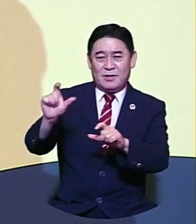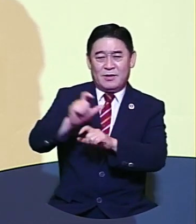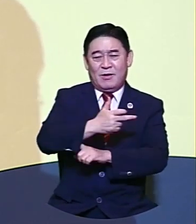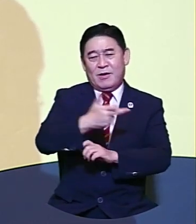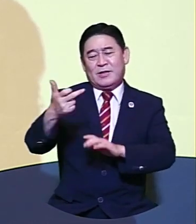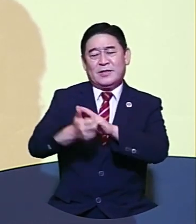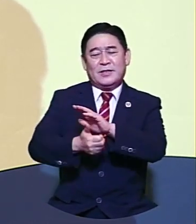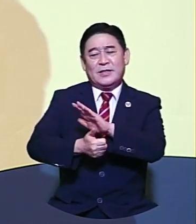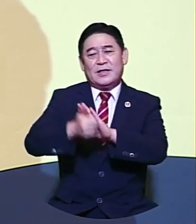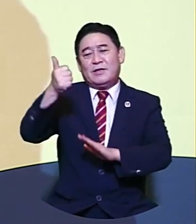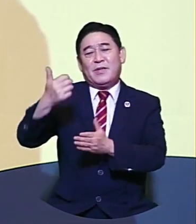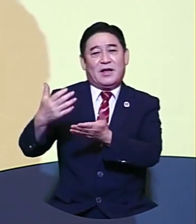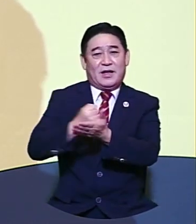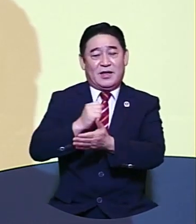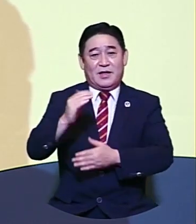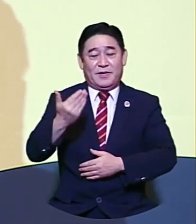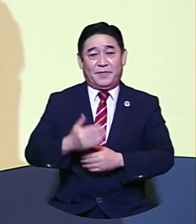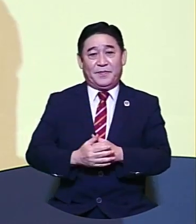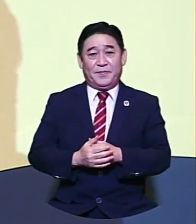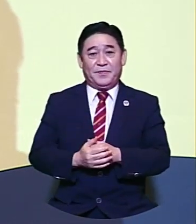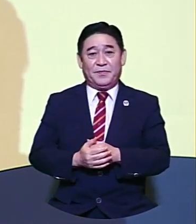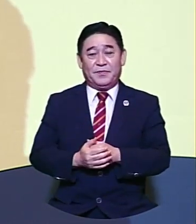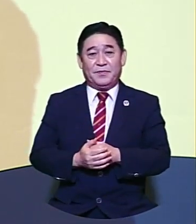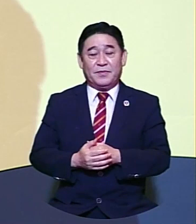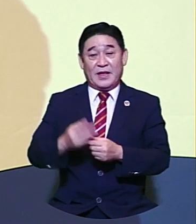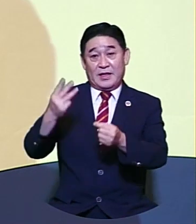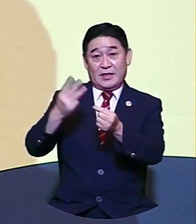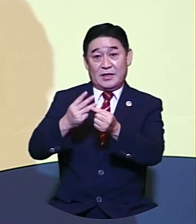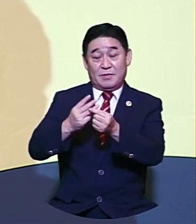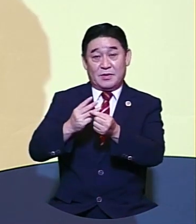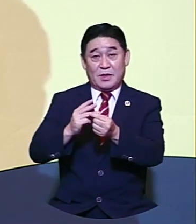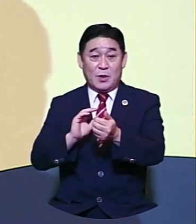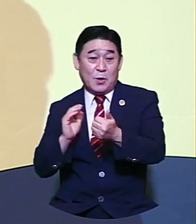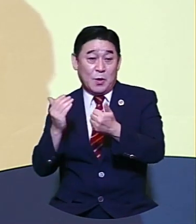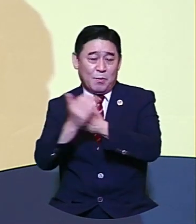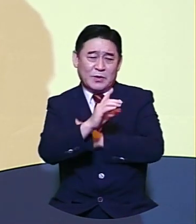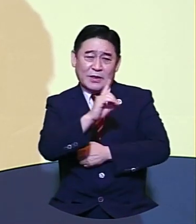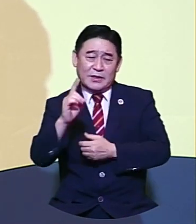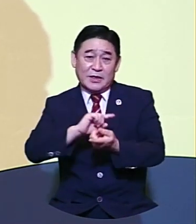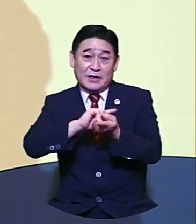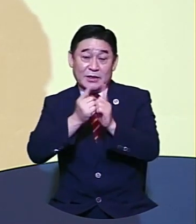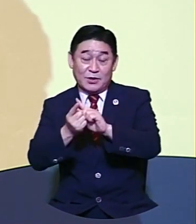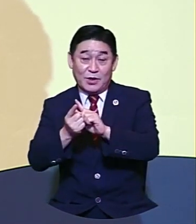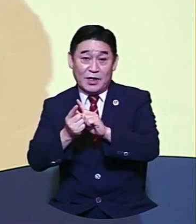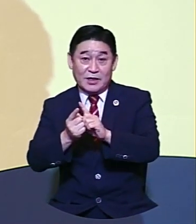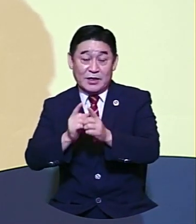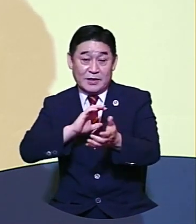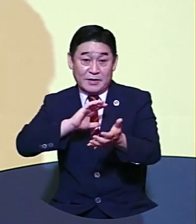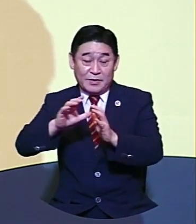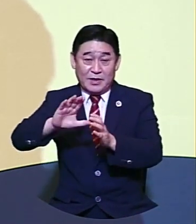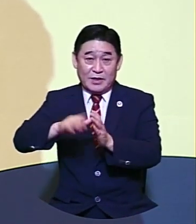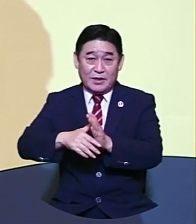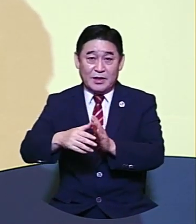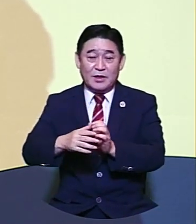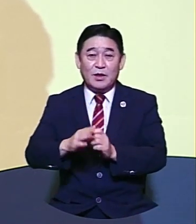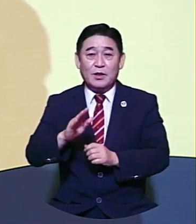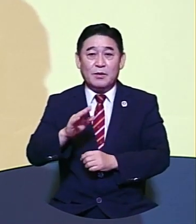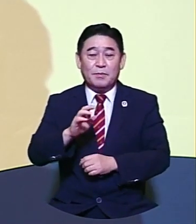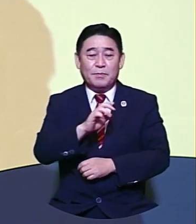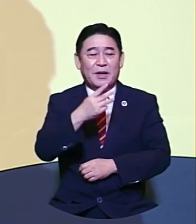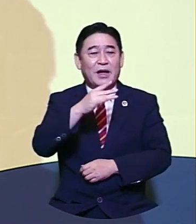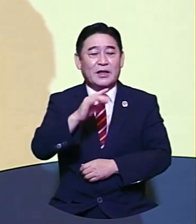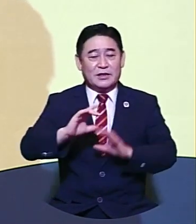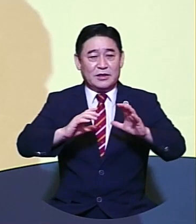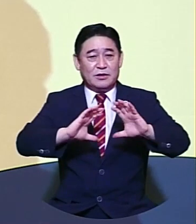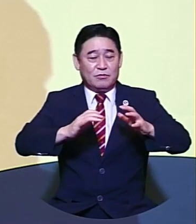green recovery success cases of many countries, and we have become much hopeful after hearing these presentations.